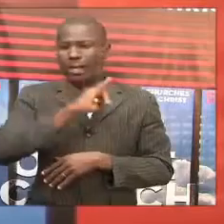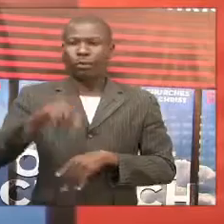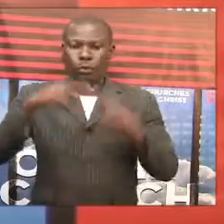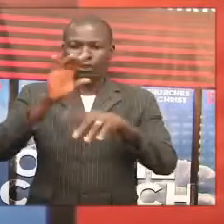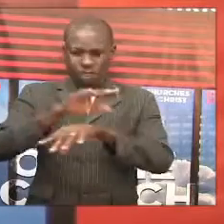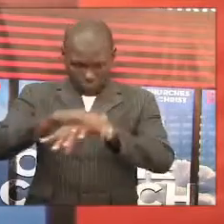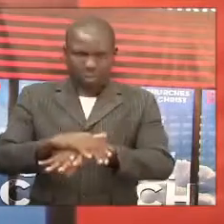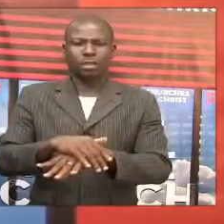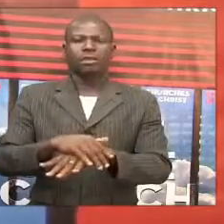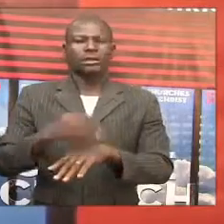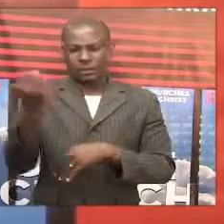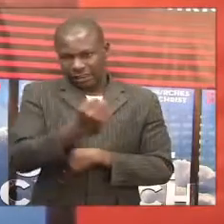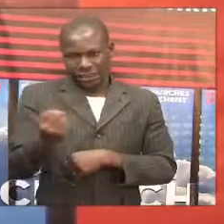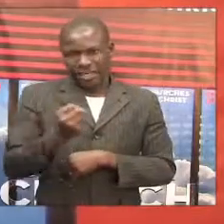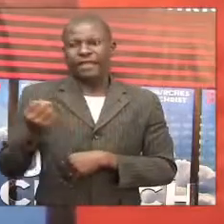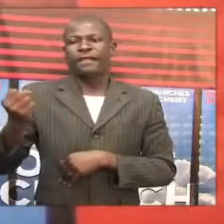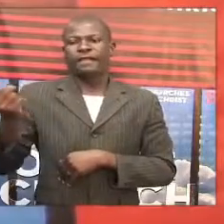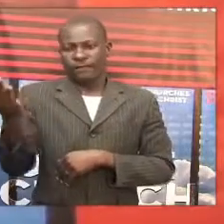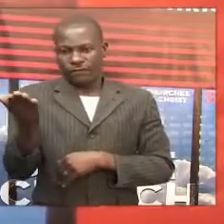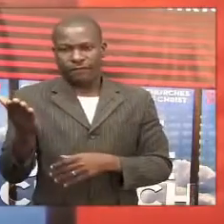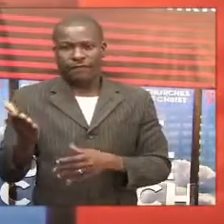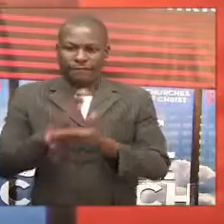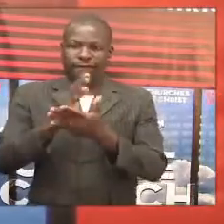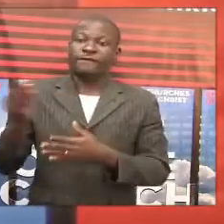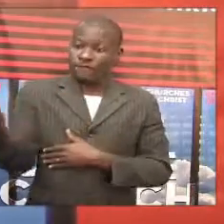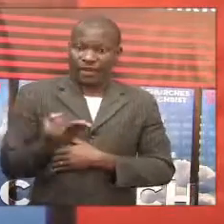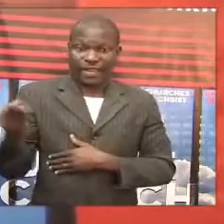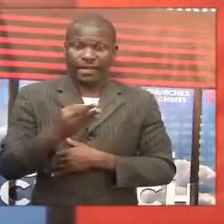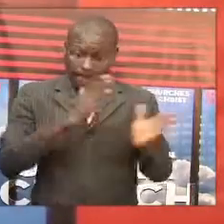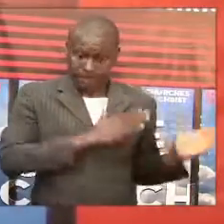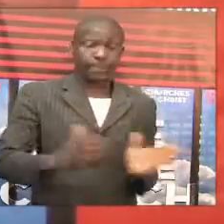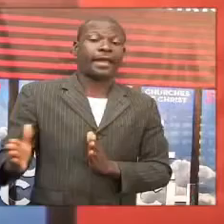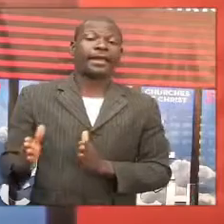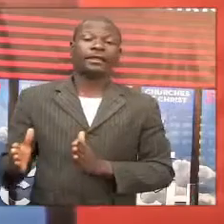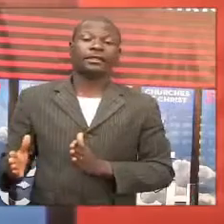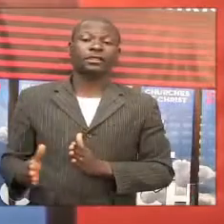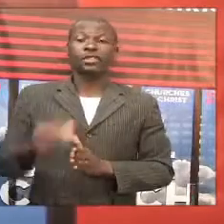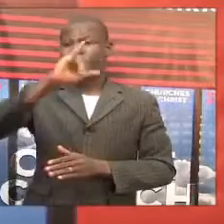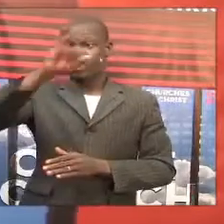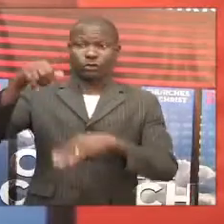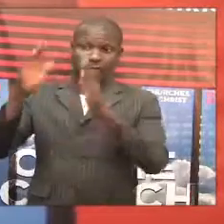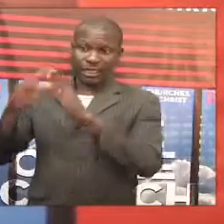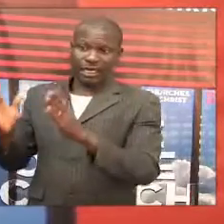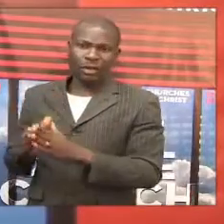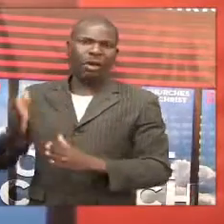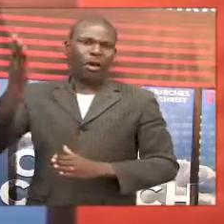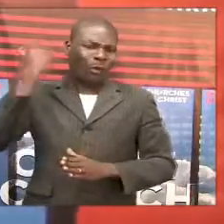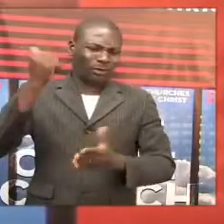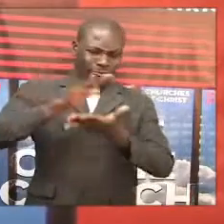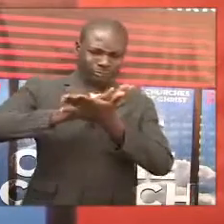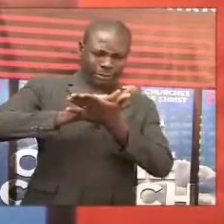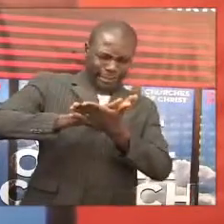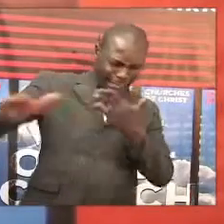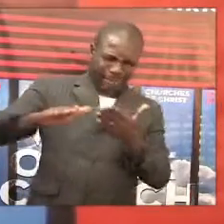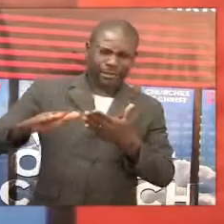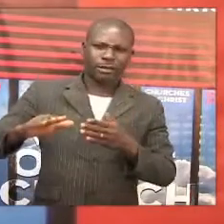da. Se wo ni mo a Jerusalem no na eye fortified city eye walled city